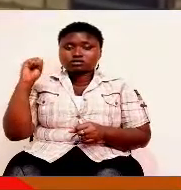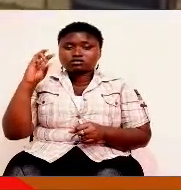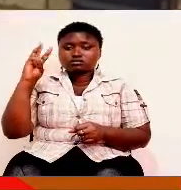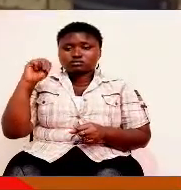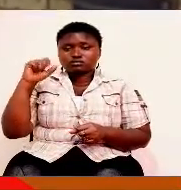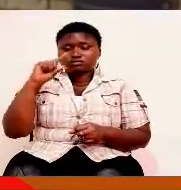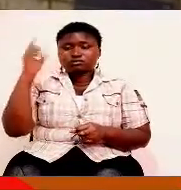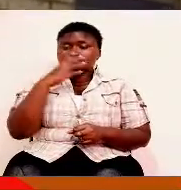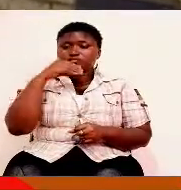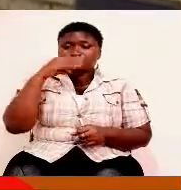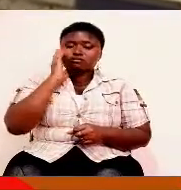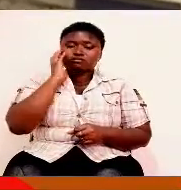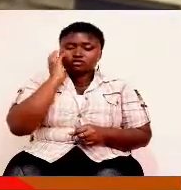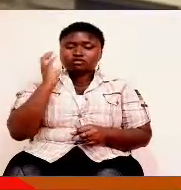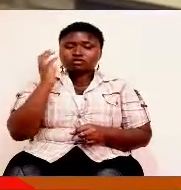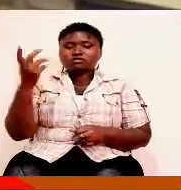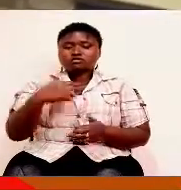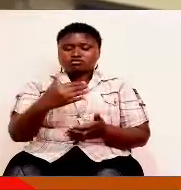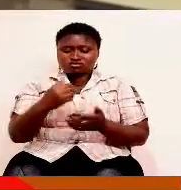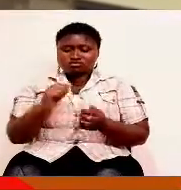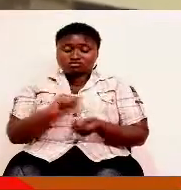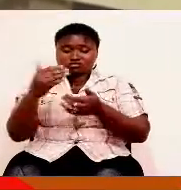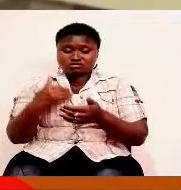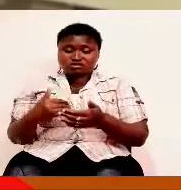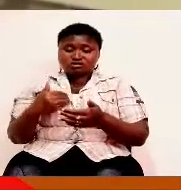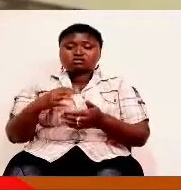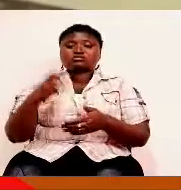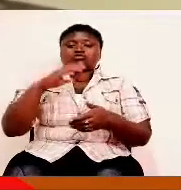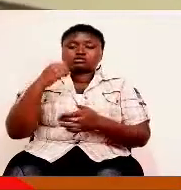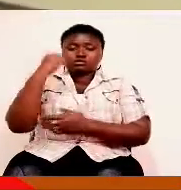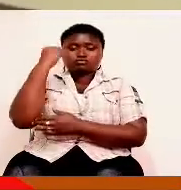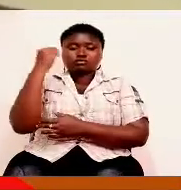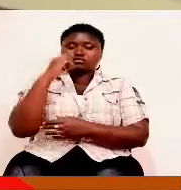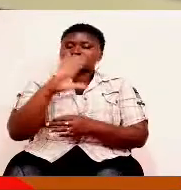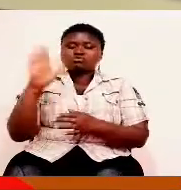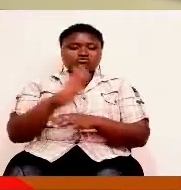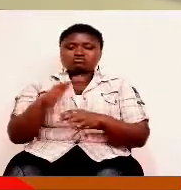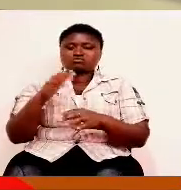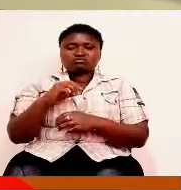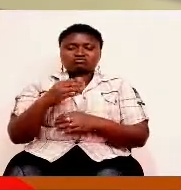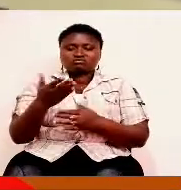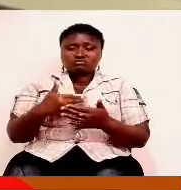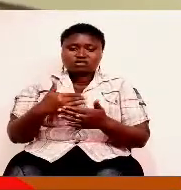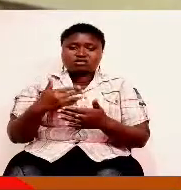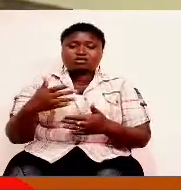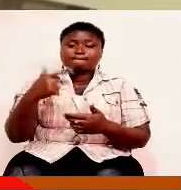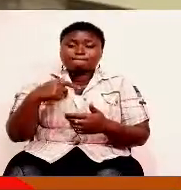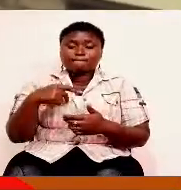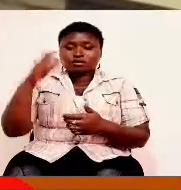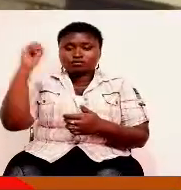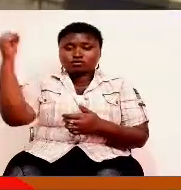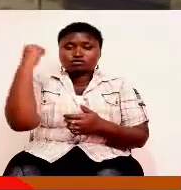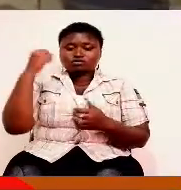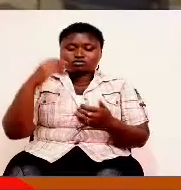to politicians or resign and join us in politics. So I think it's a very unfortunate and very unstrategic thing. Of course, you know, my political stand is very different. You